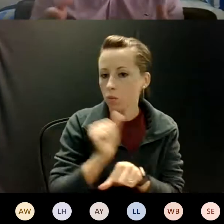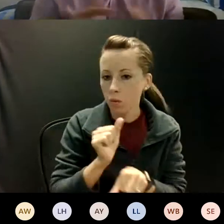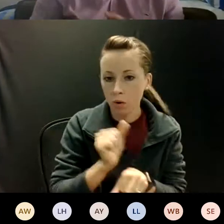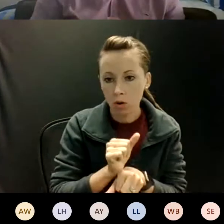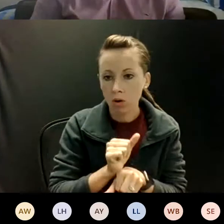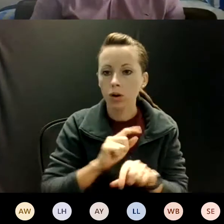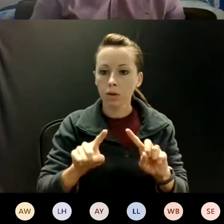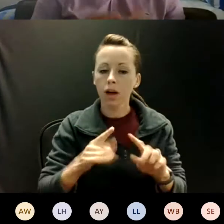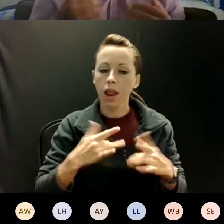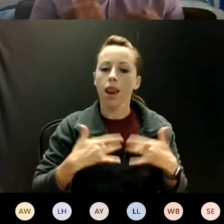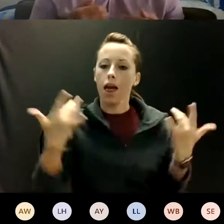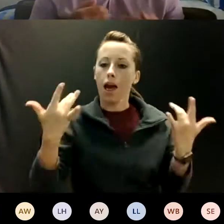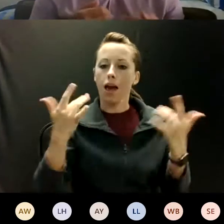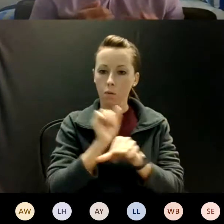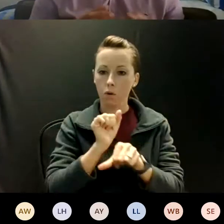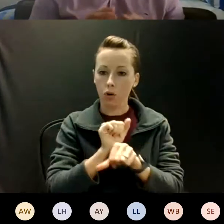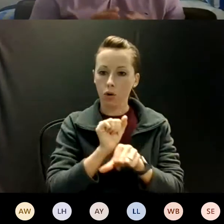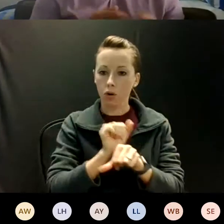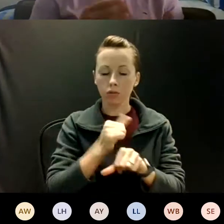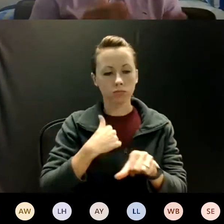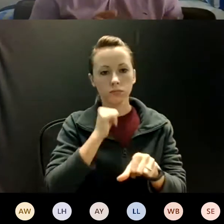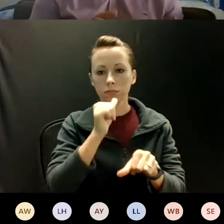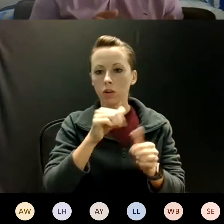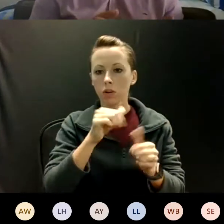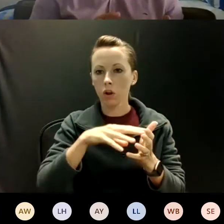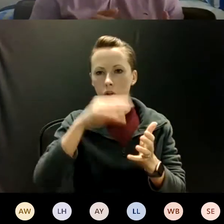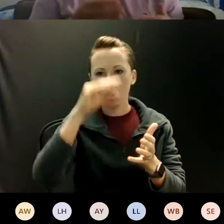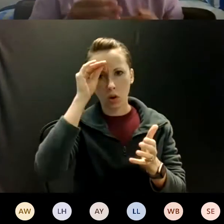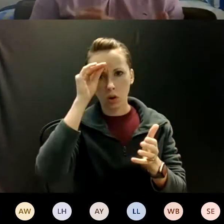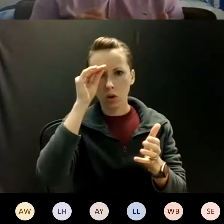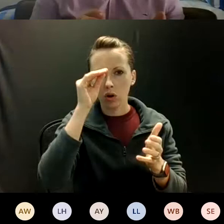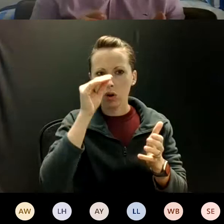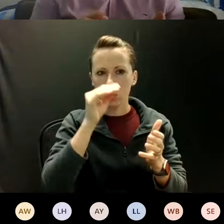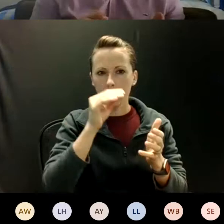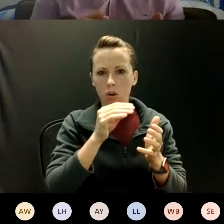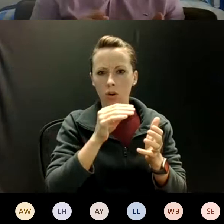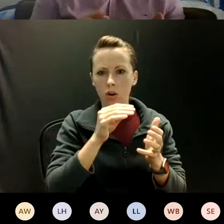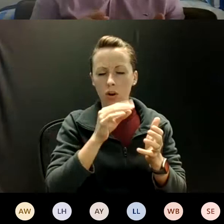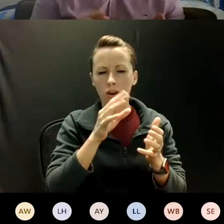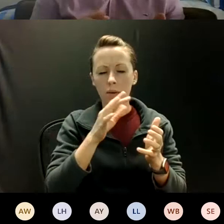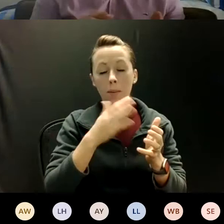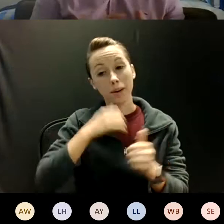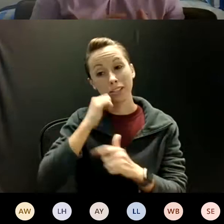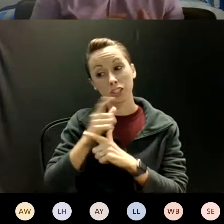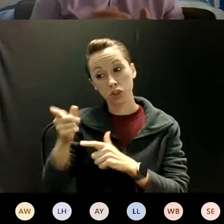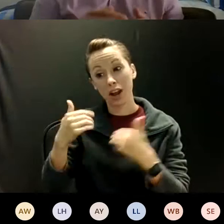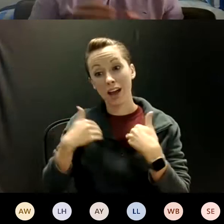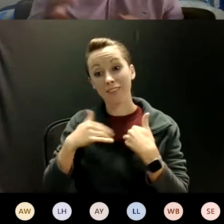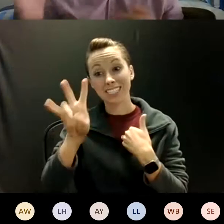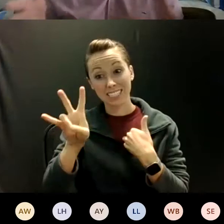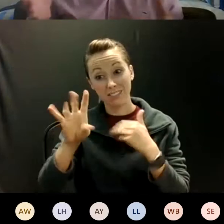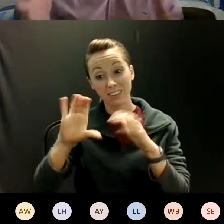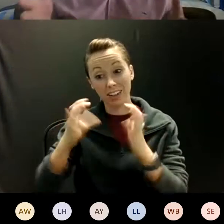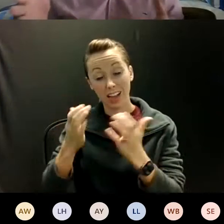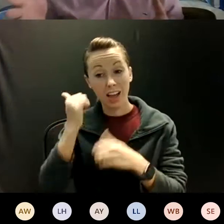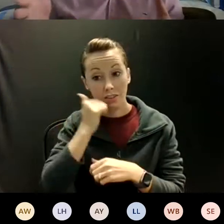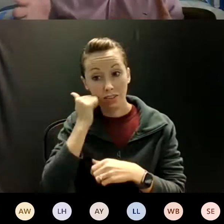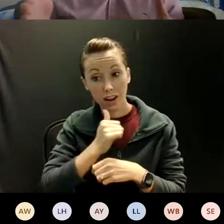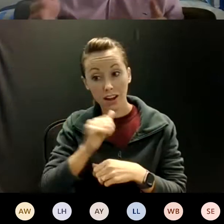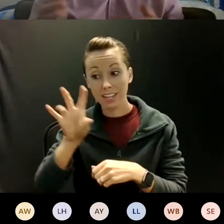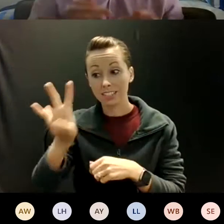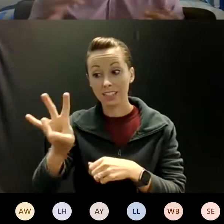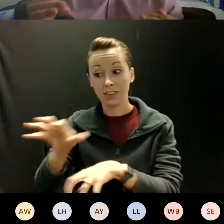whole NTI thing. For my sister, though, she had seven classes a day and seven different assignments each day. And so it was like the difference